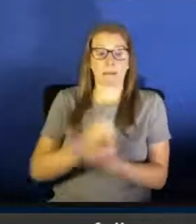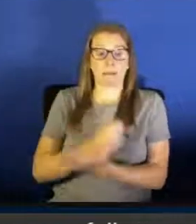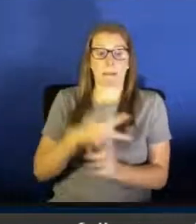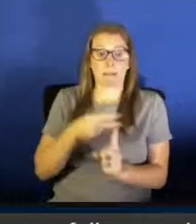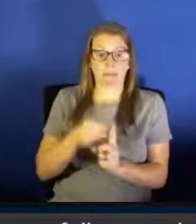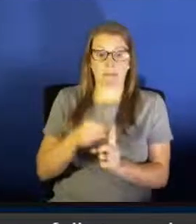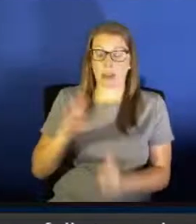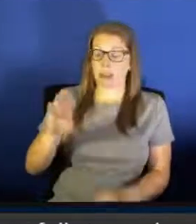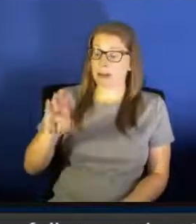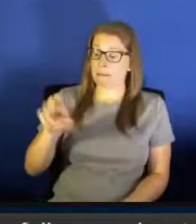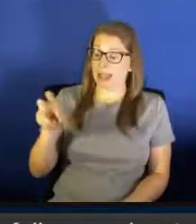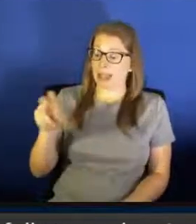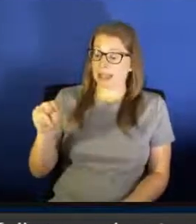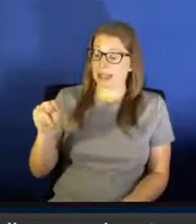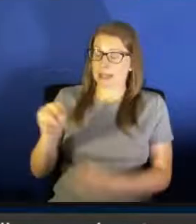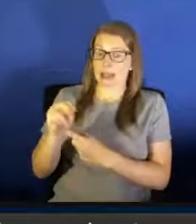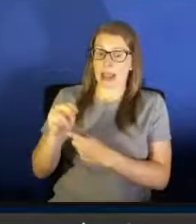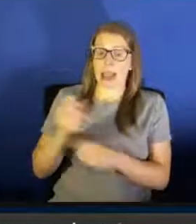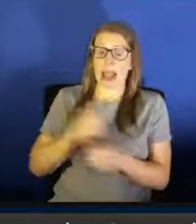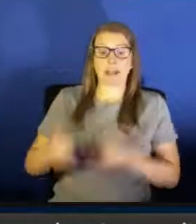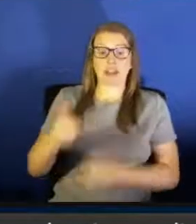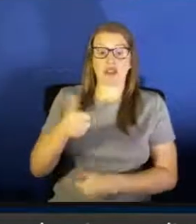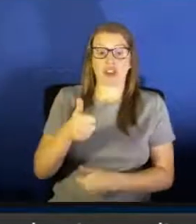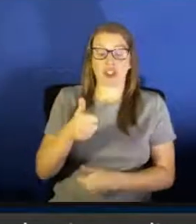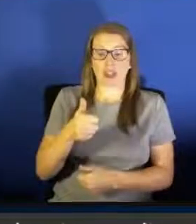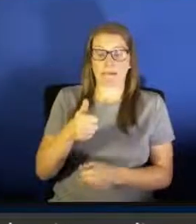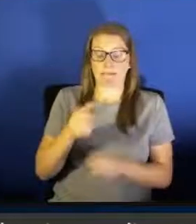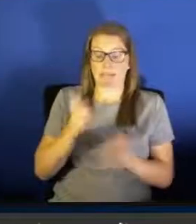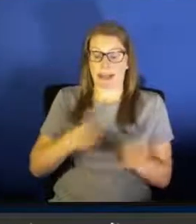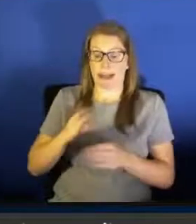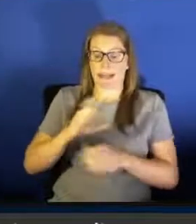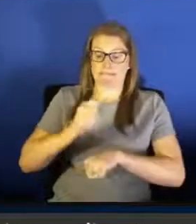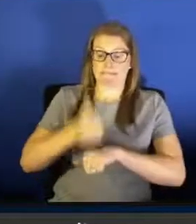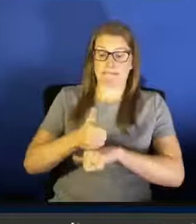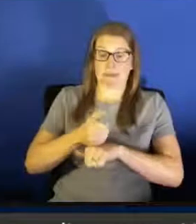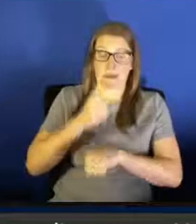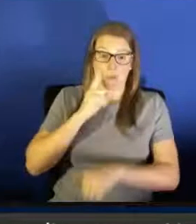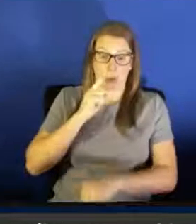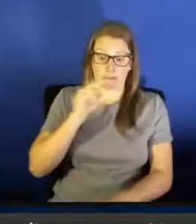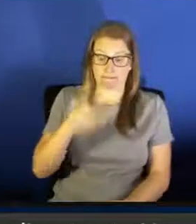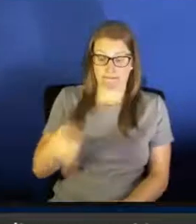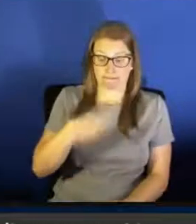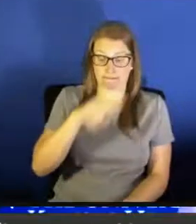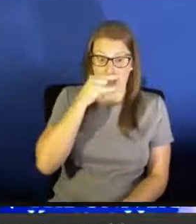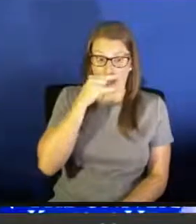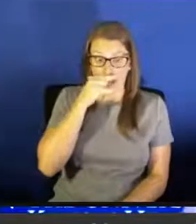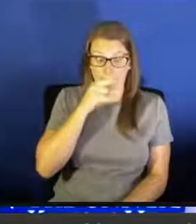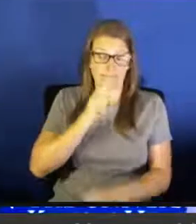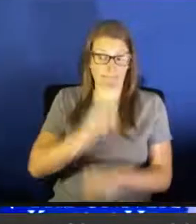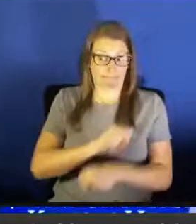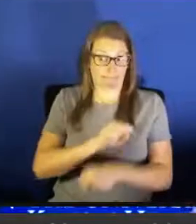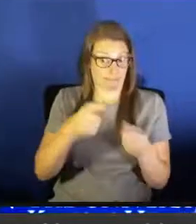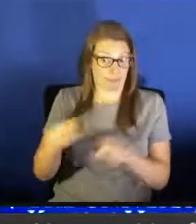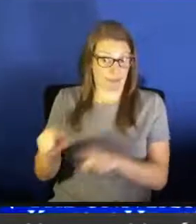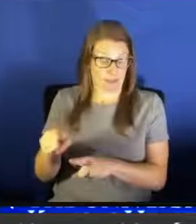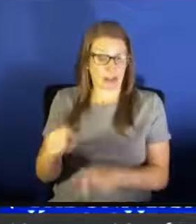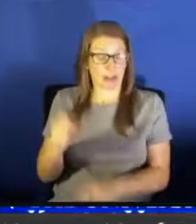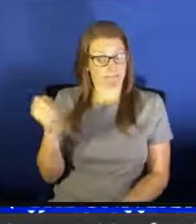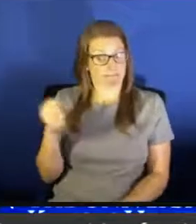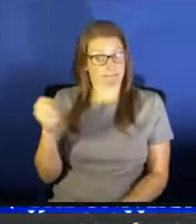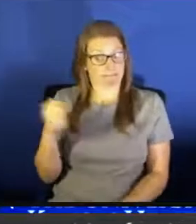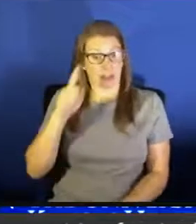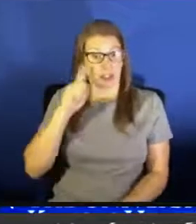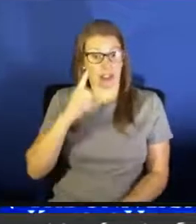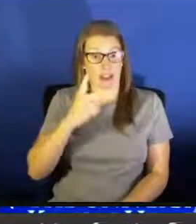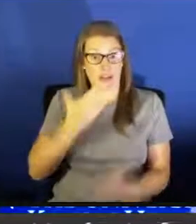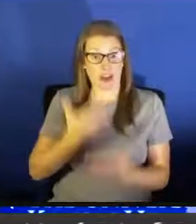plan for that vaccine for those kiddos. Is this a reality? What could that look like? Yeah, I think it actually is, and I think it's a very good thing. We